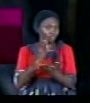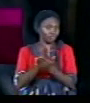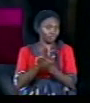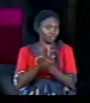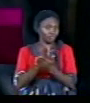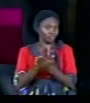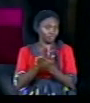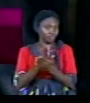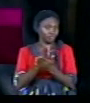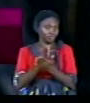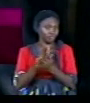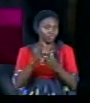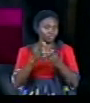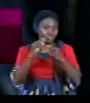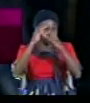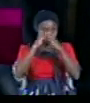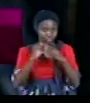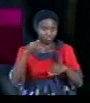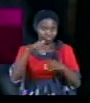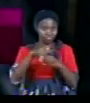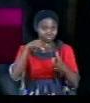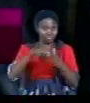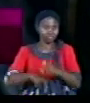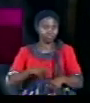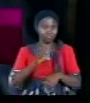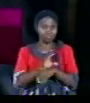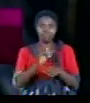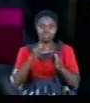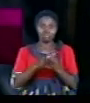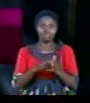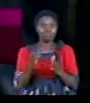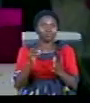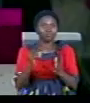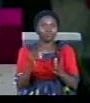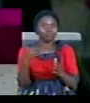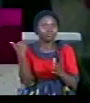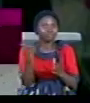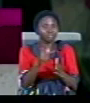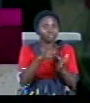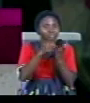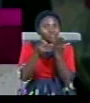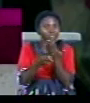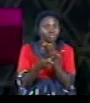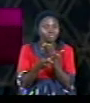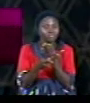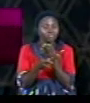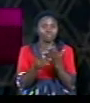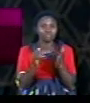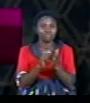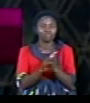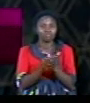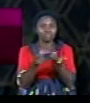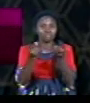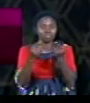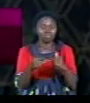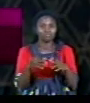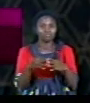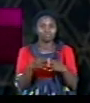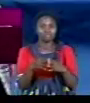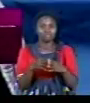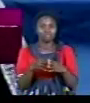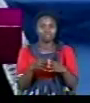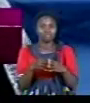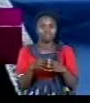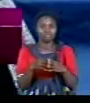the Deeper Life till today. So any crusade that occurred or happened by GS, this my wife would like